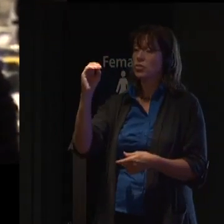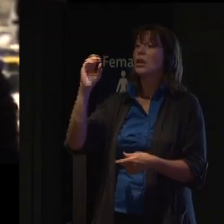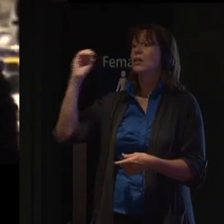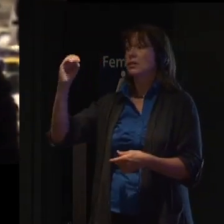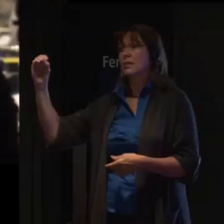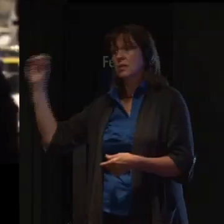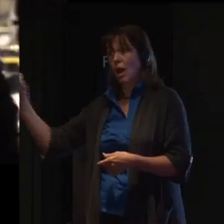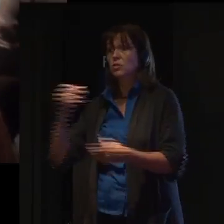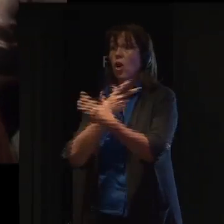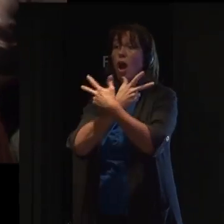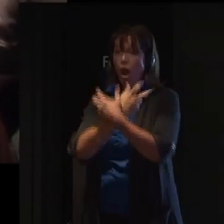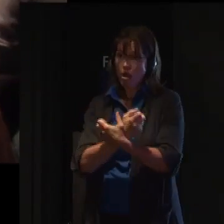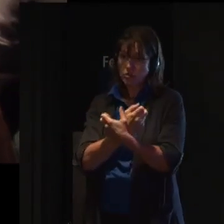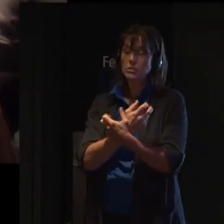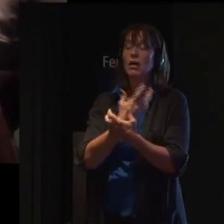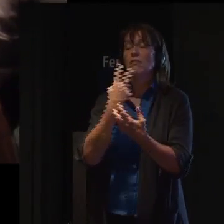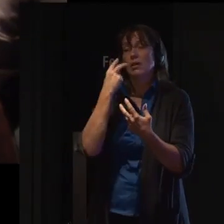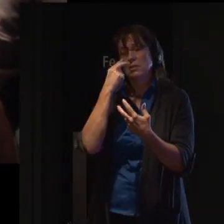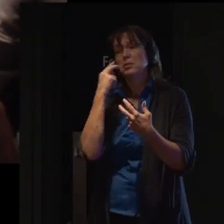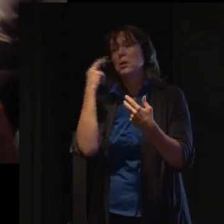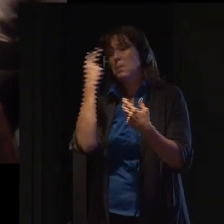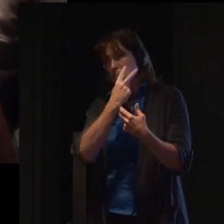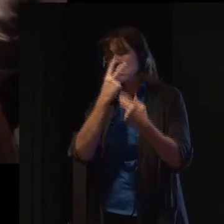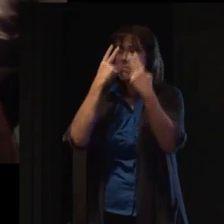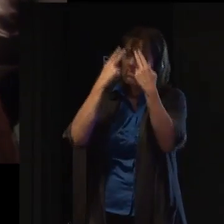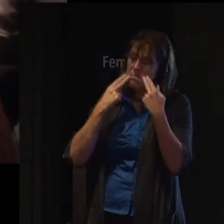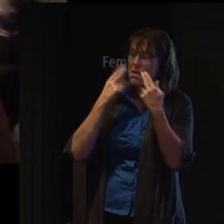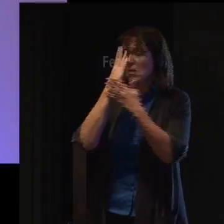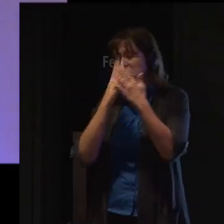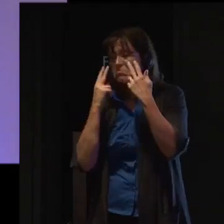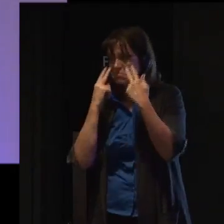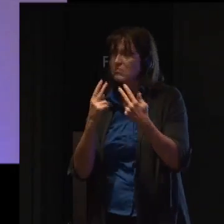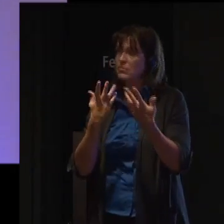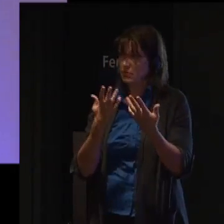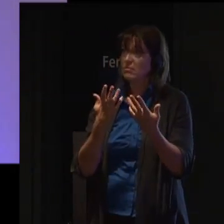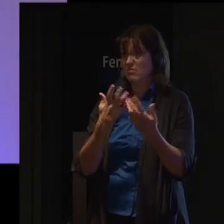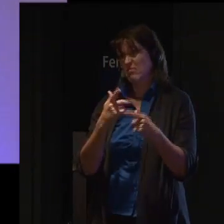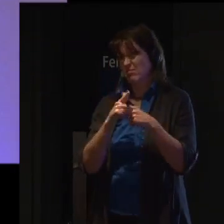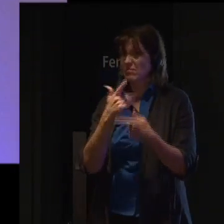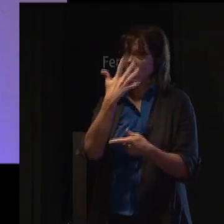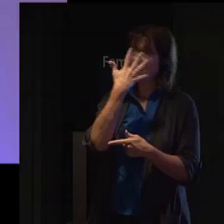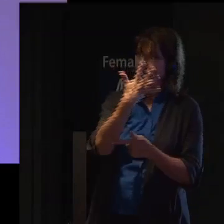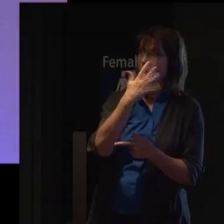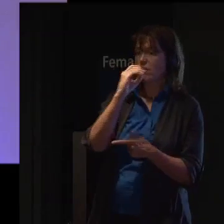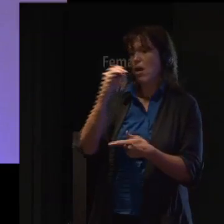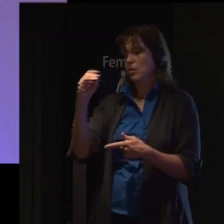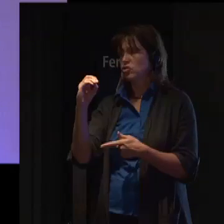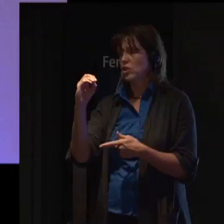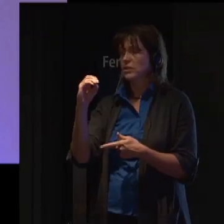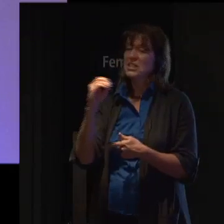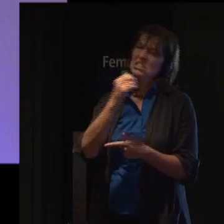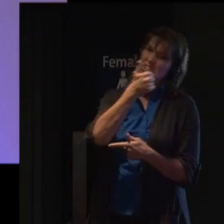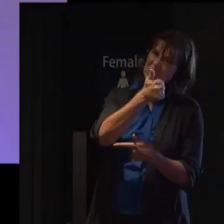more or less blind people, altogether we say we have the area around Austria about 500 to